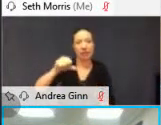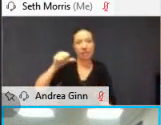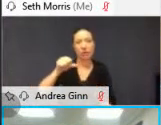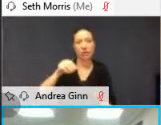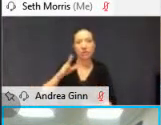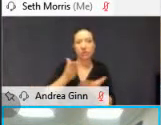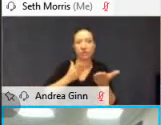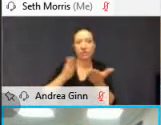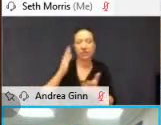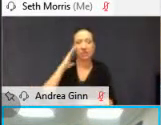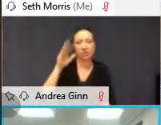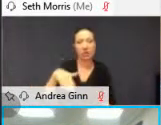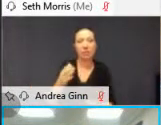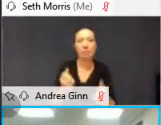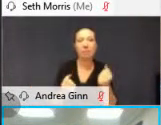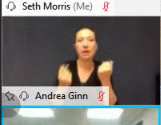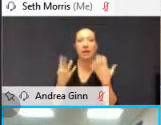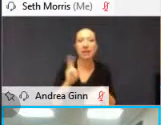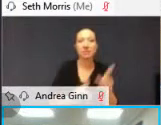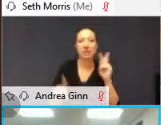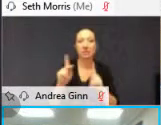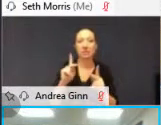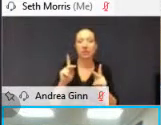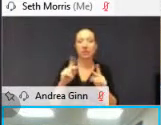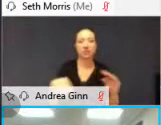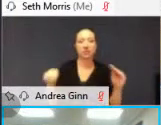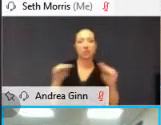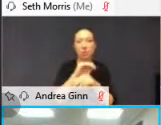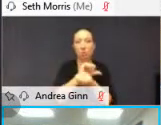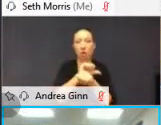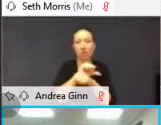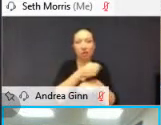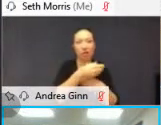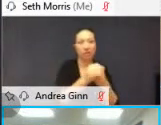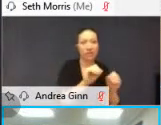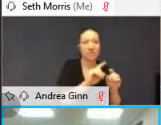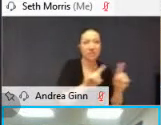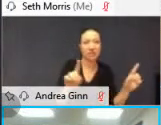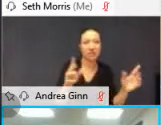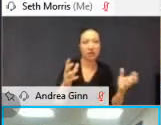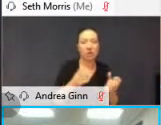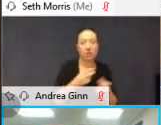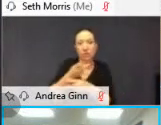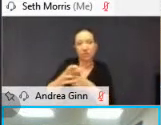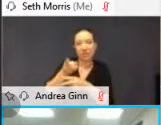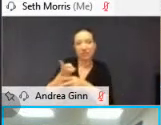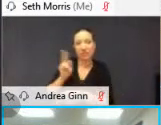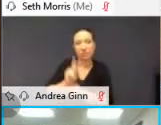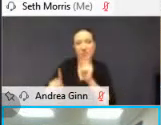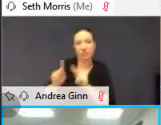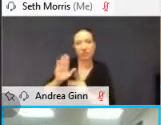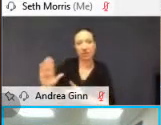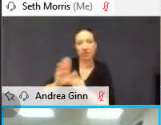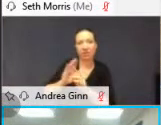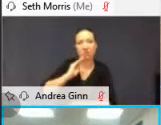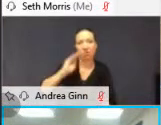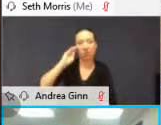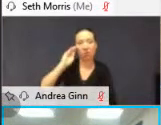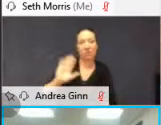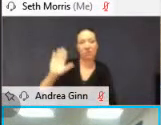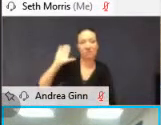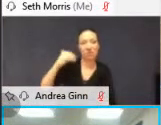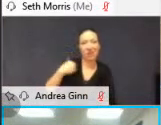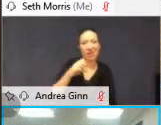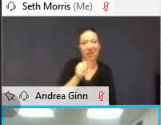no longer working in their offices, and so they wanted to take care of folks in their home that they may have normally had other caregivers for,